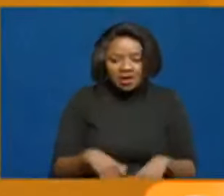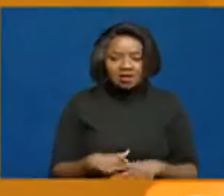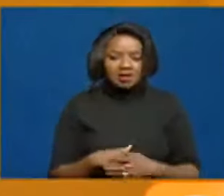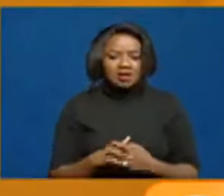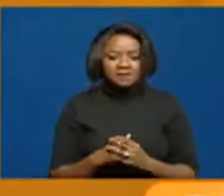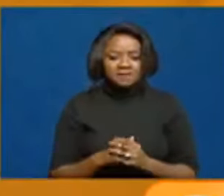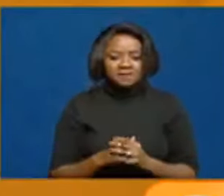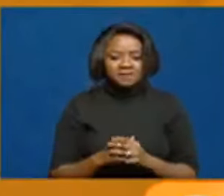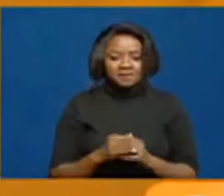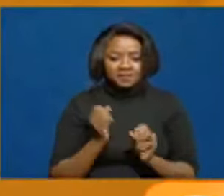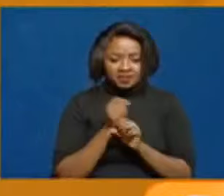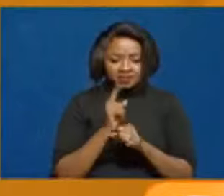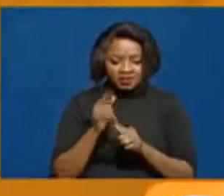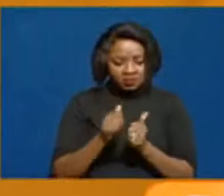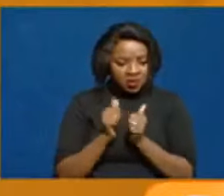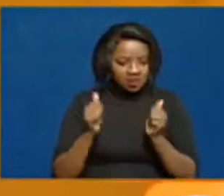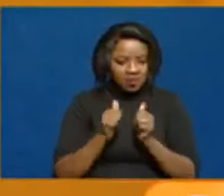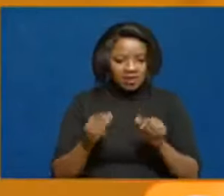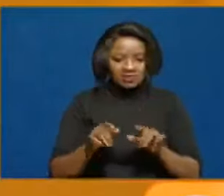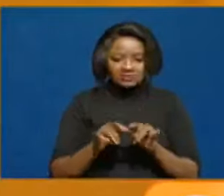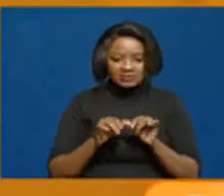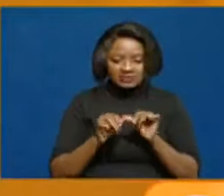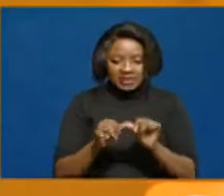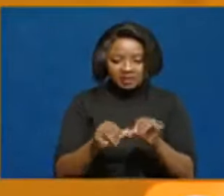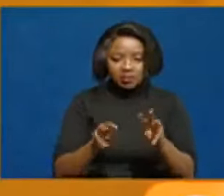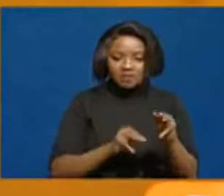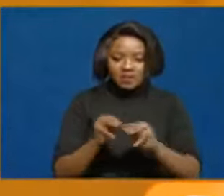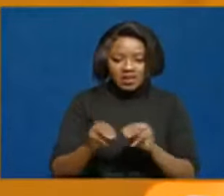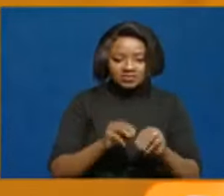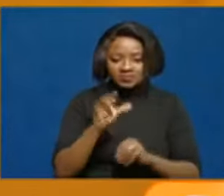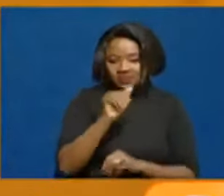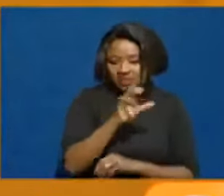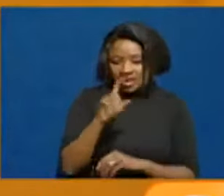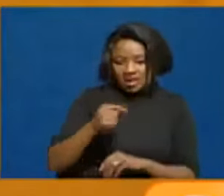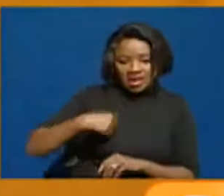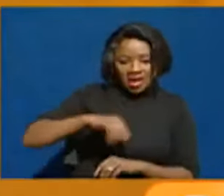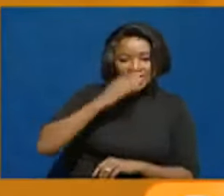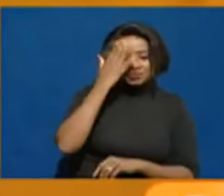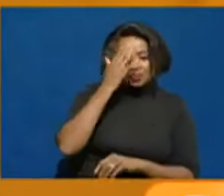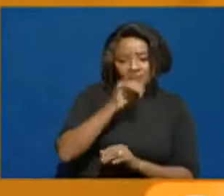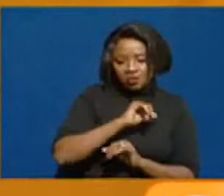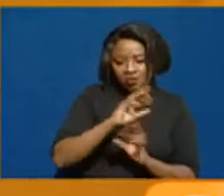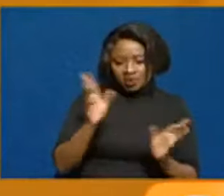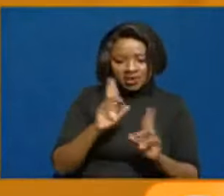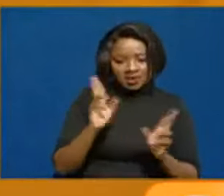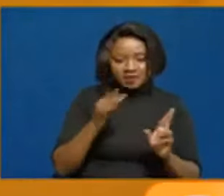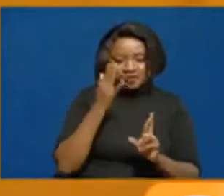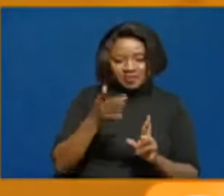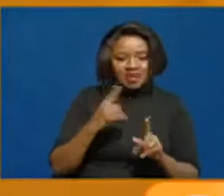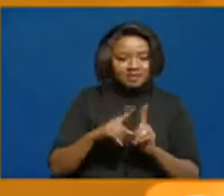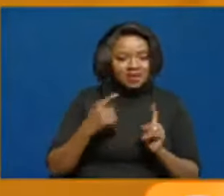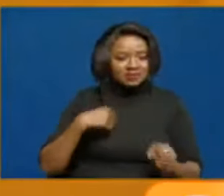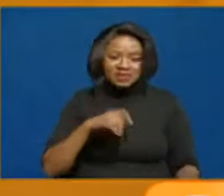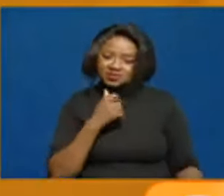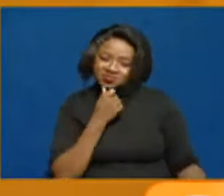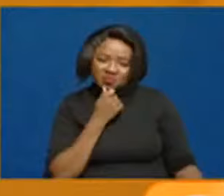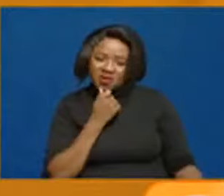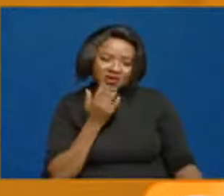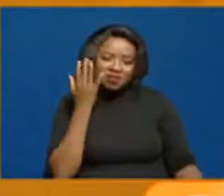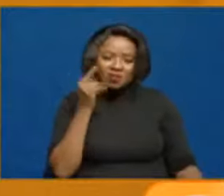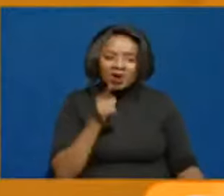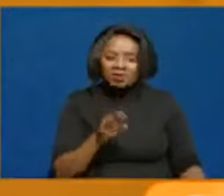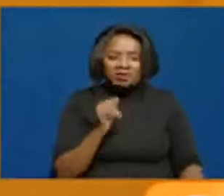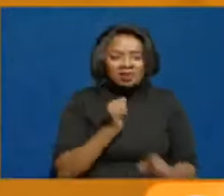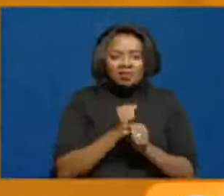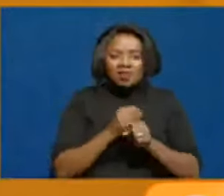the Sustainable Waste Management Act. We know it is there. We are asking questions around why it's not working, but also we are